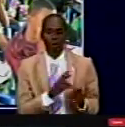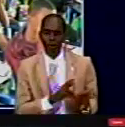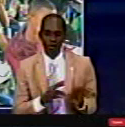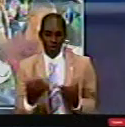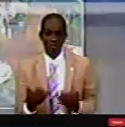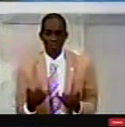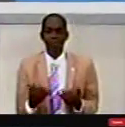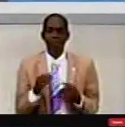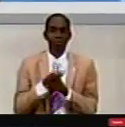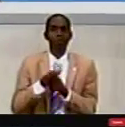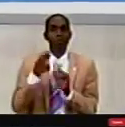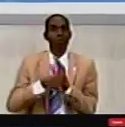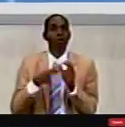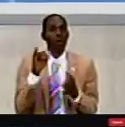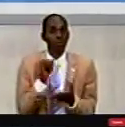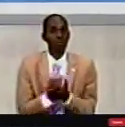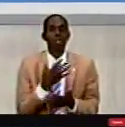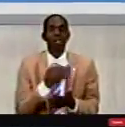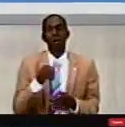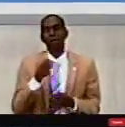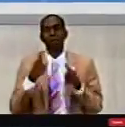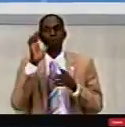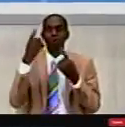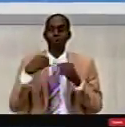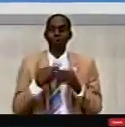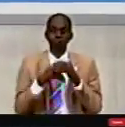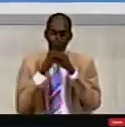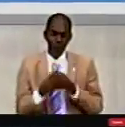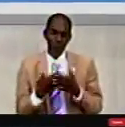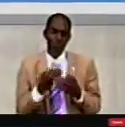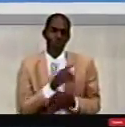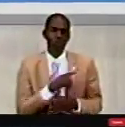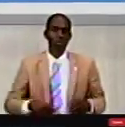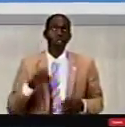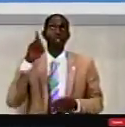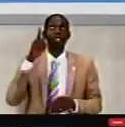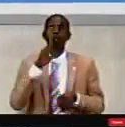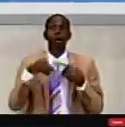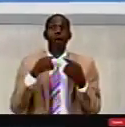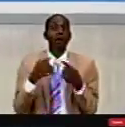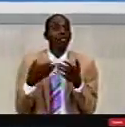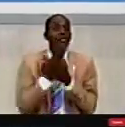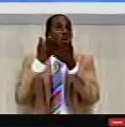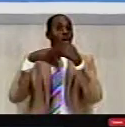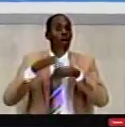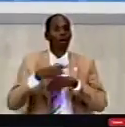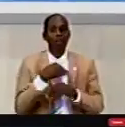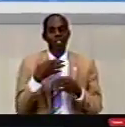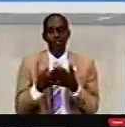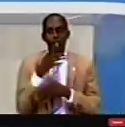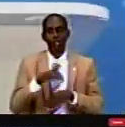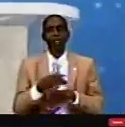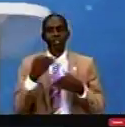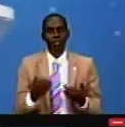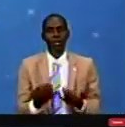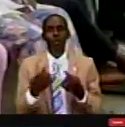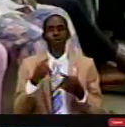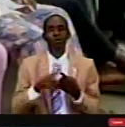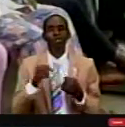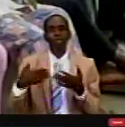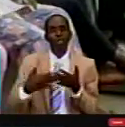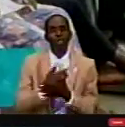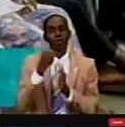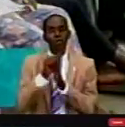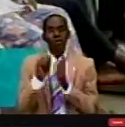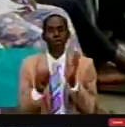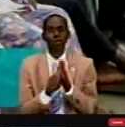they are worship before the Lord you know he spoke about new heavens and the new Earth now come to the New Testament in second Peter chapter